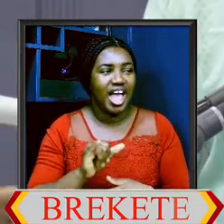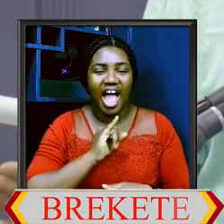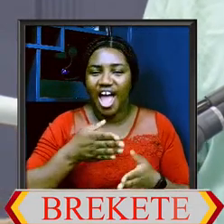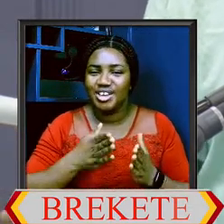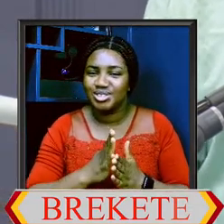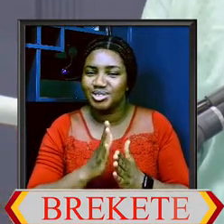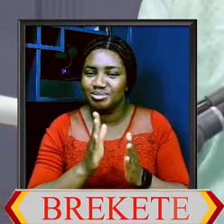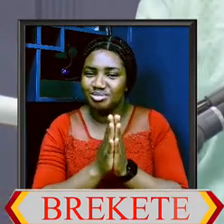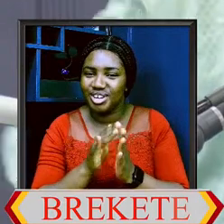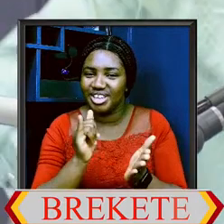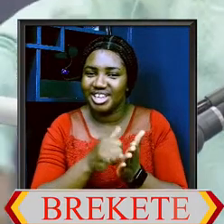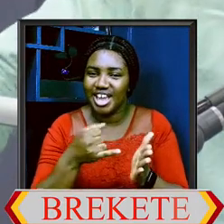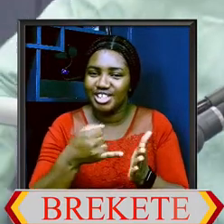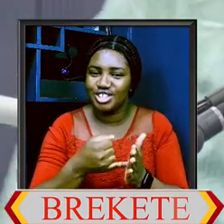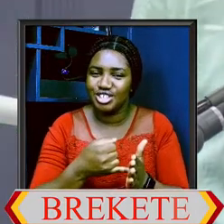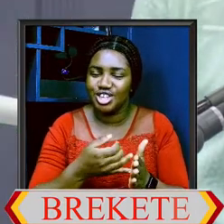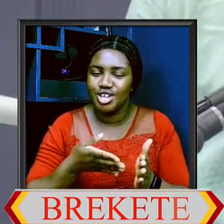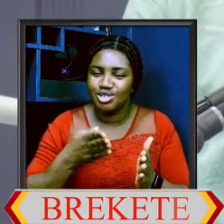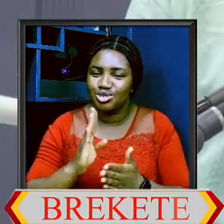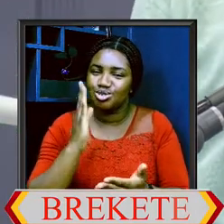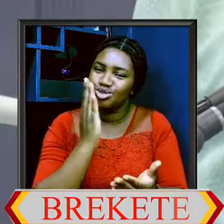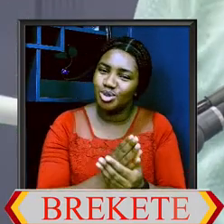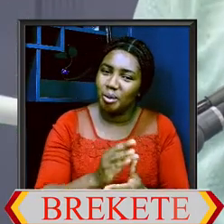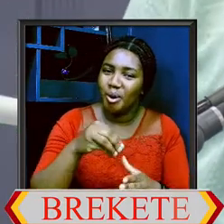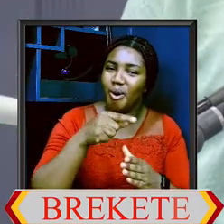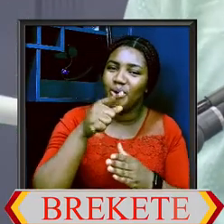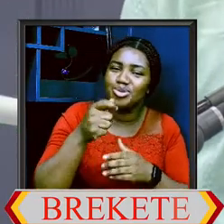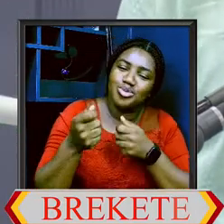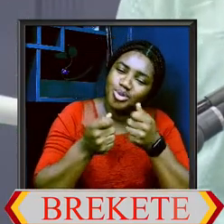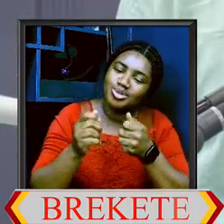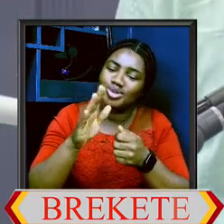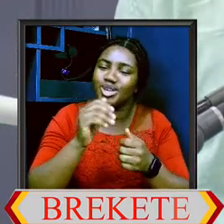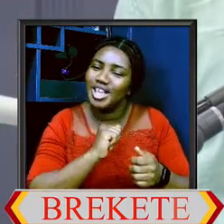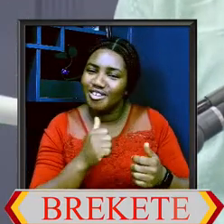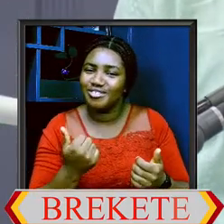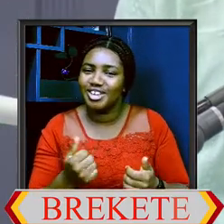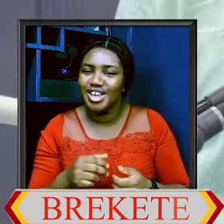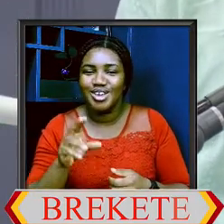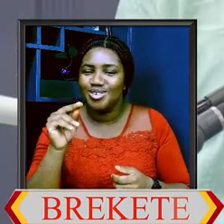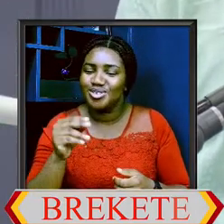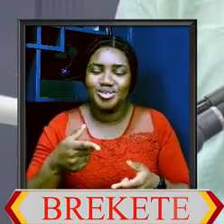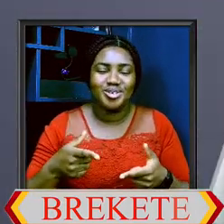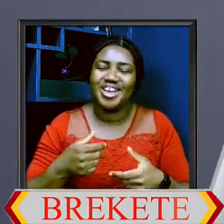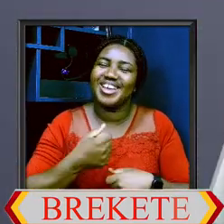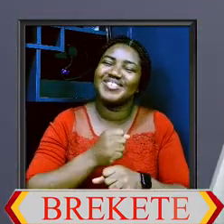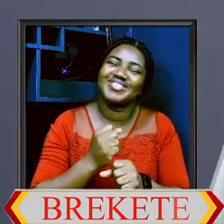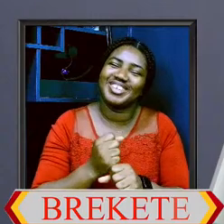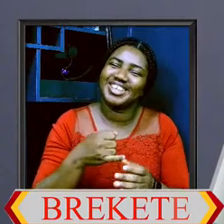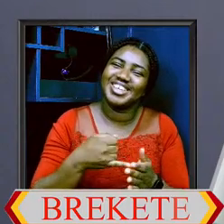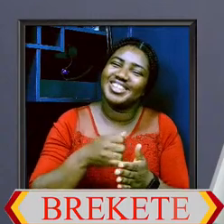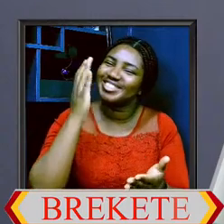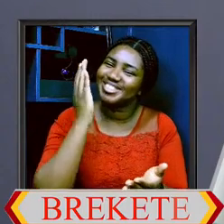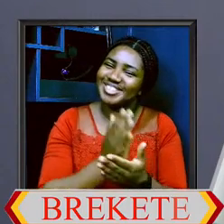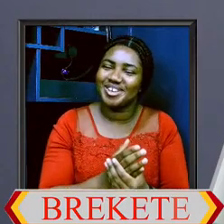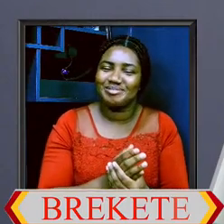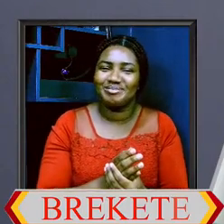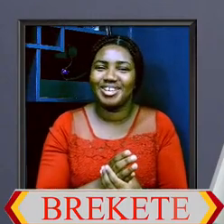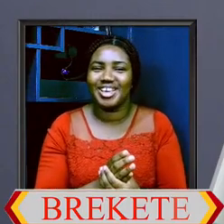time stop now you control yourself no make it stop I don't